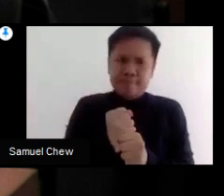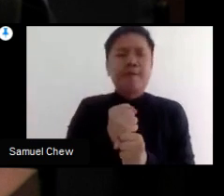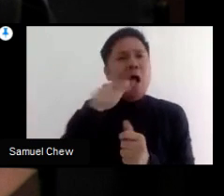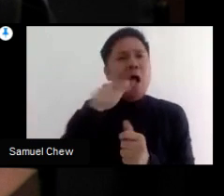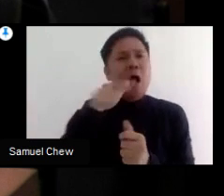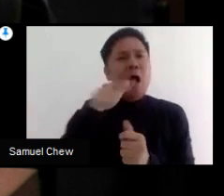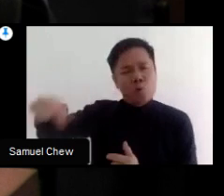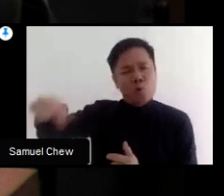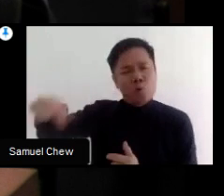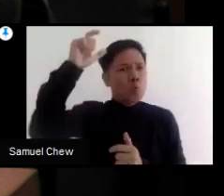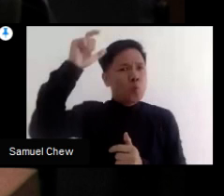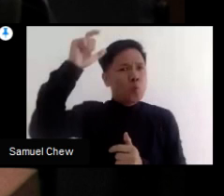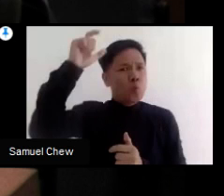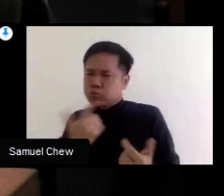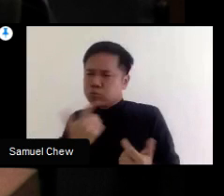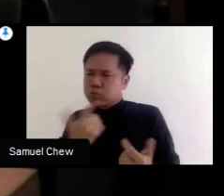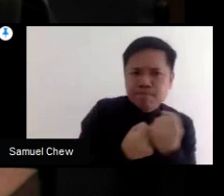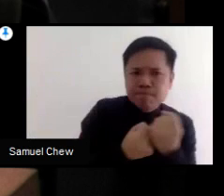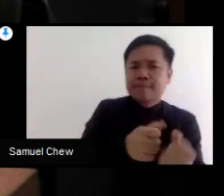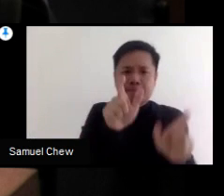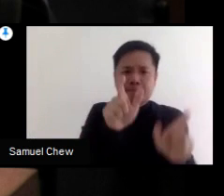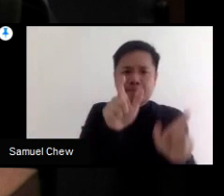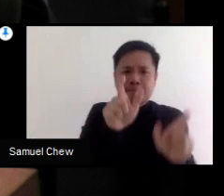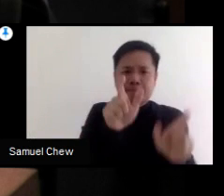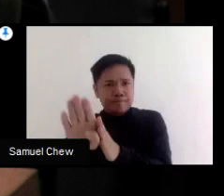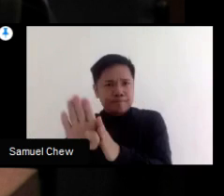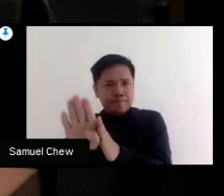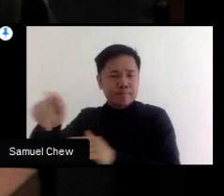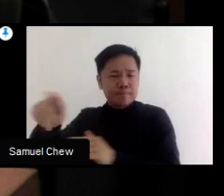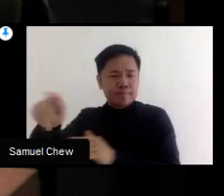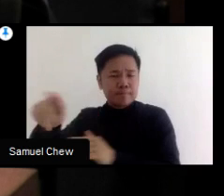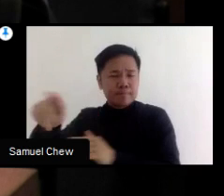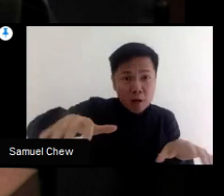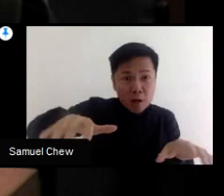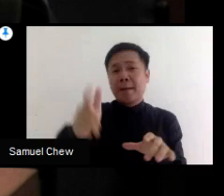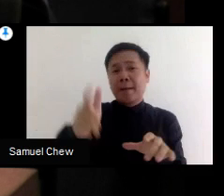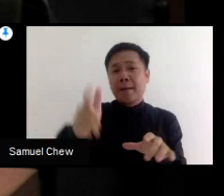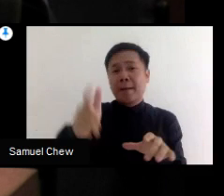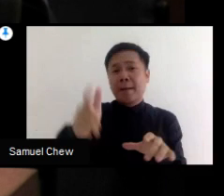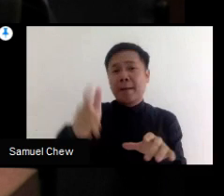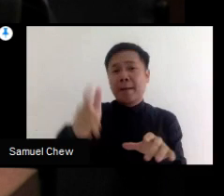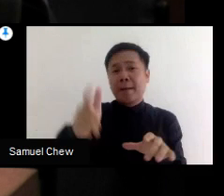development. Countries should formulate and implement population development policies appropriate to their own national conditions, taking into account their